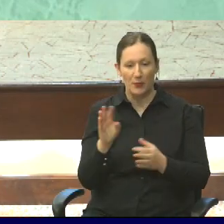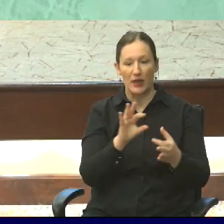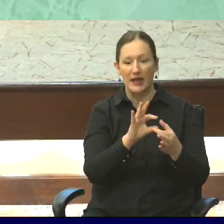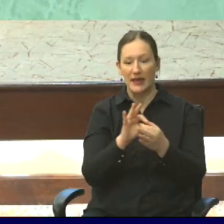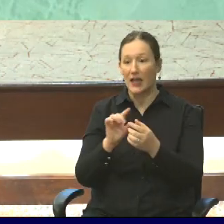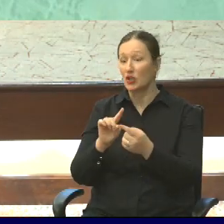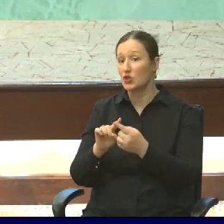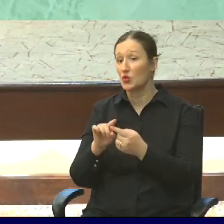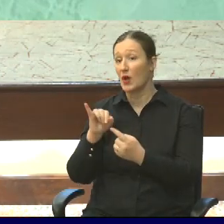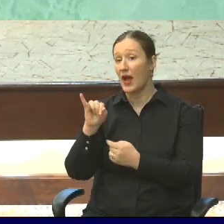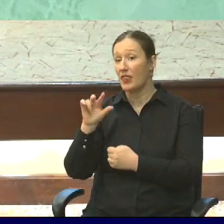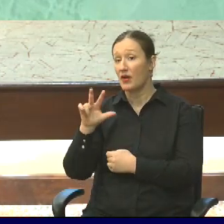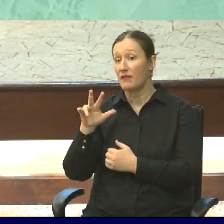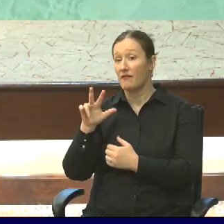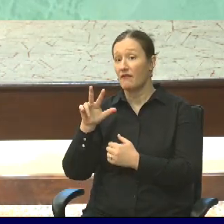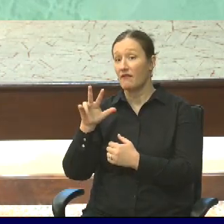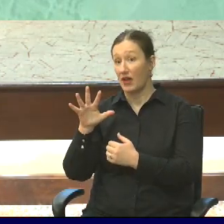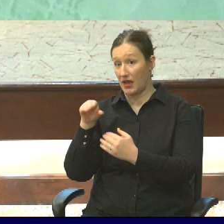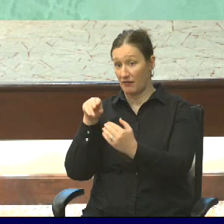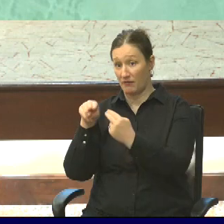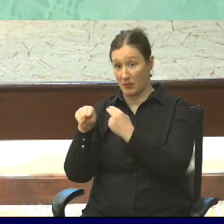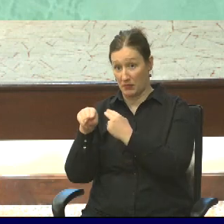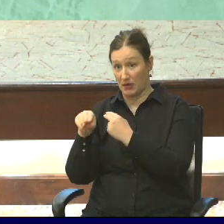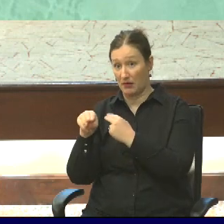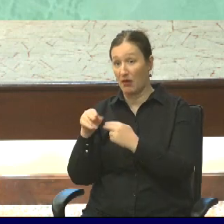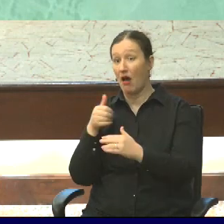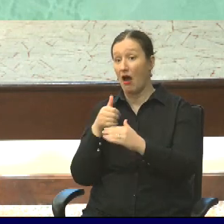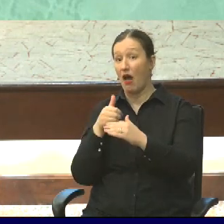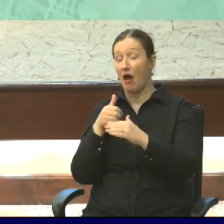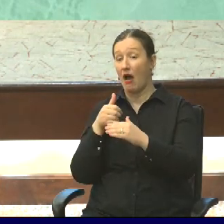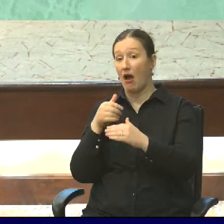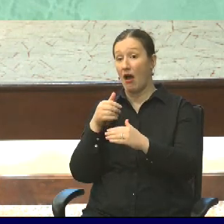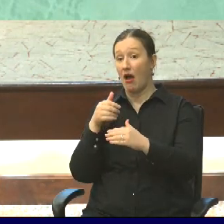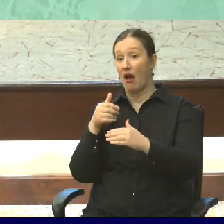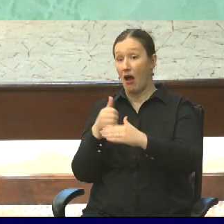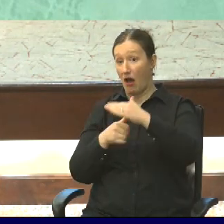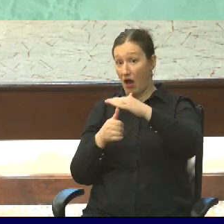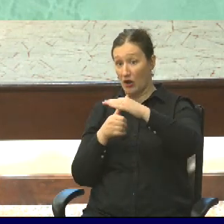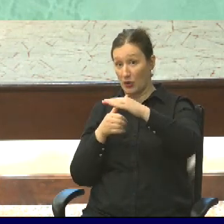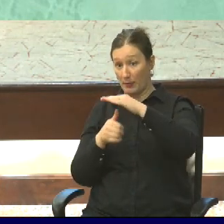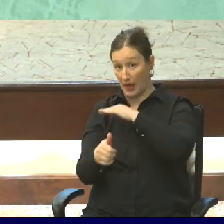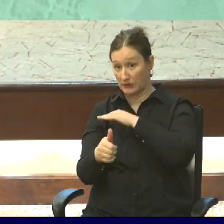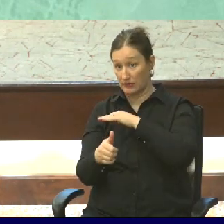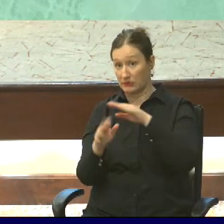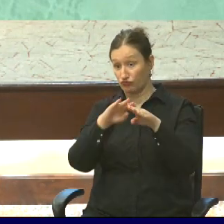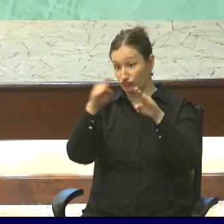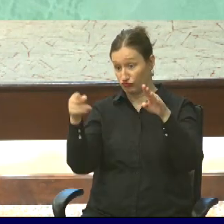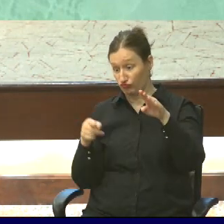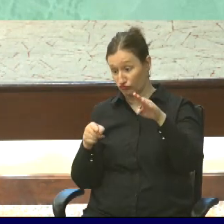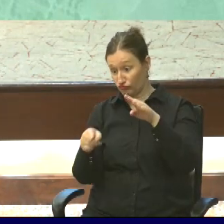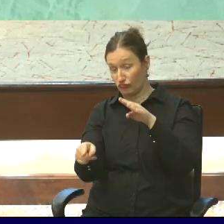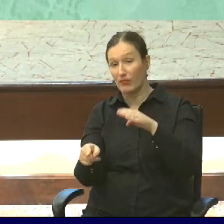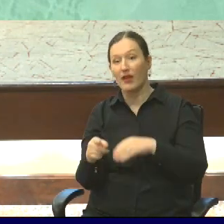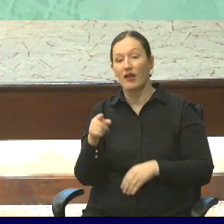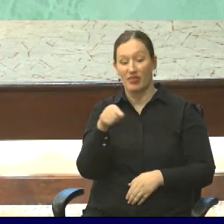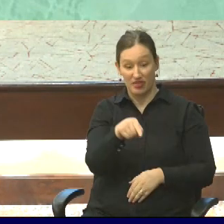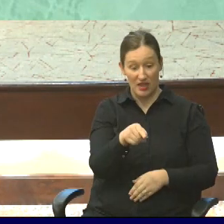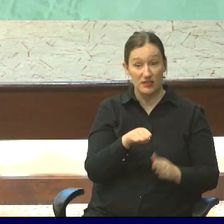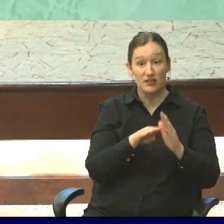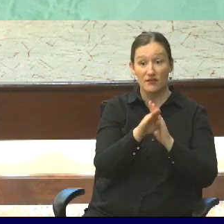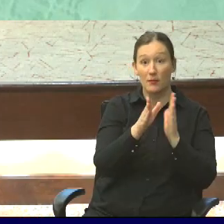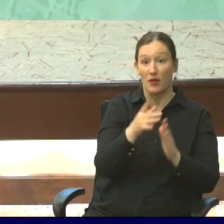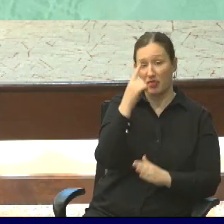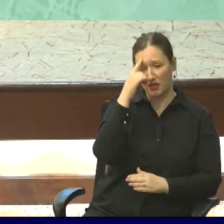under 35. So it's a better layout that we think and the developer thinks will be more conducive to